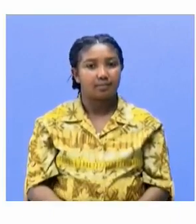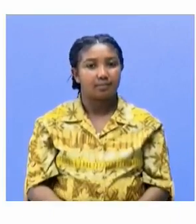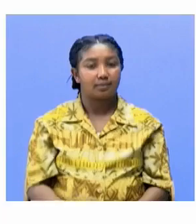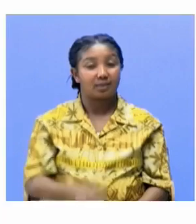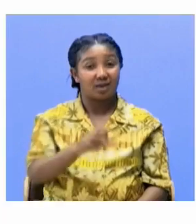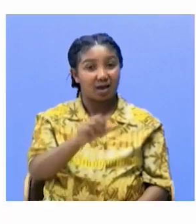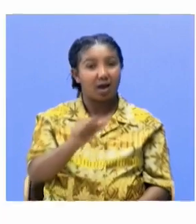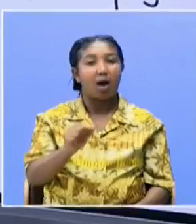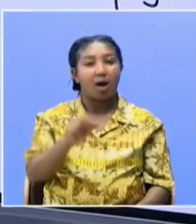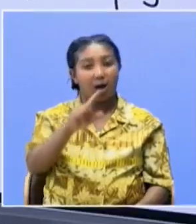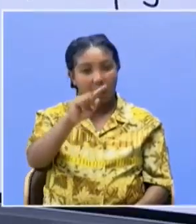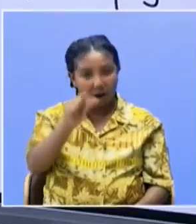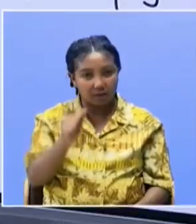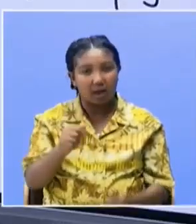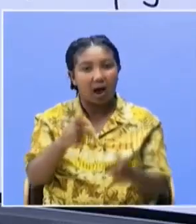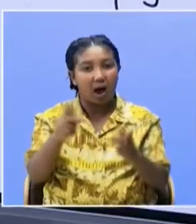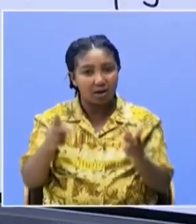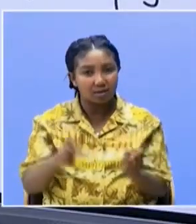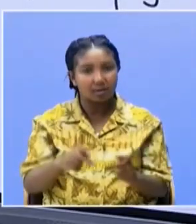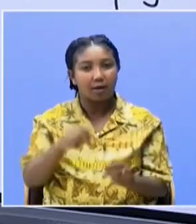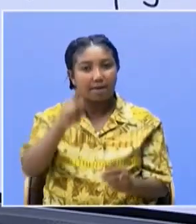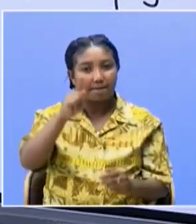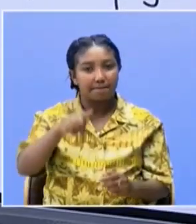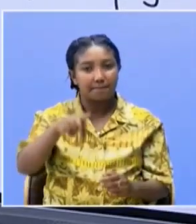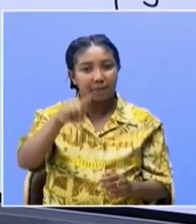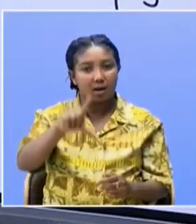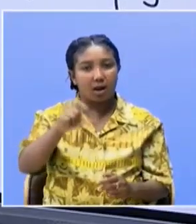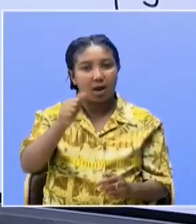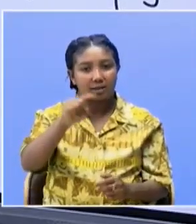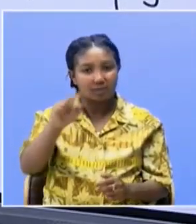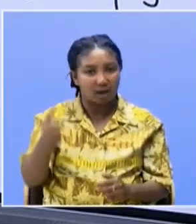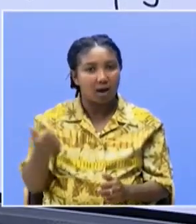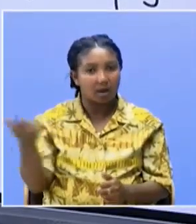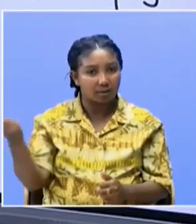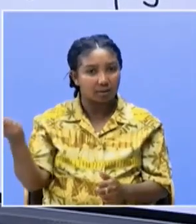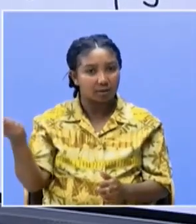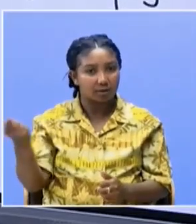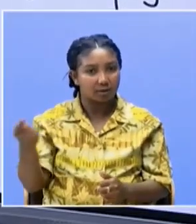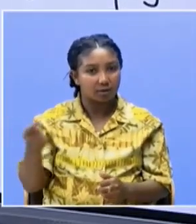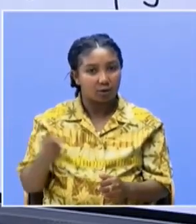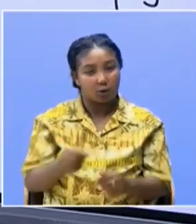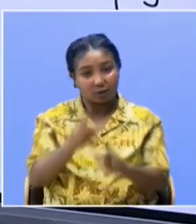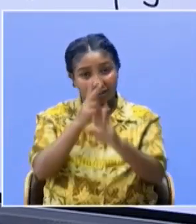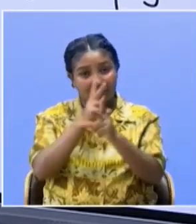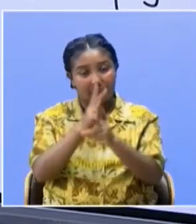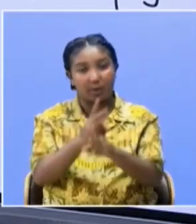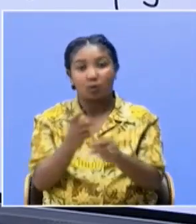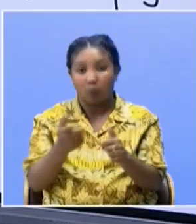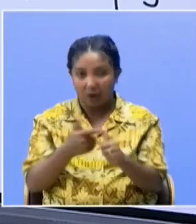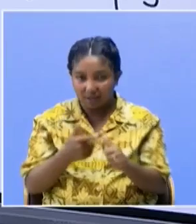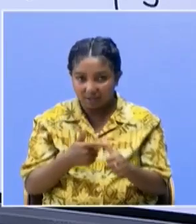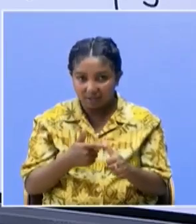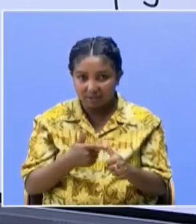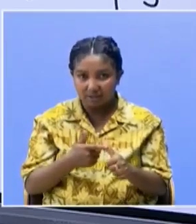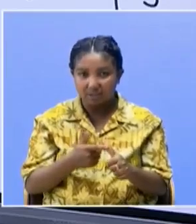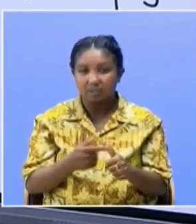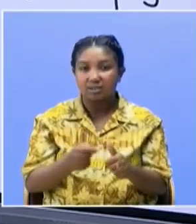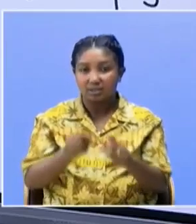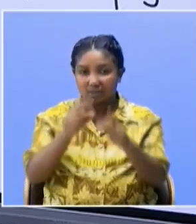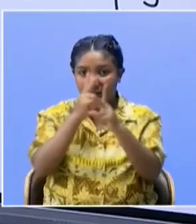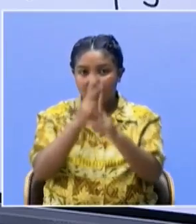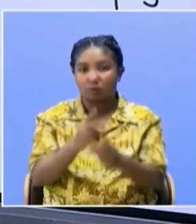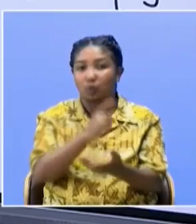At the plaza. What do you see? When it says celebrate, one, it is a celebration